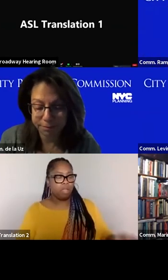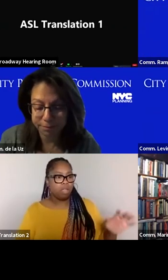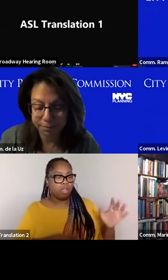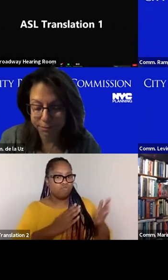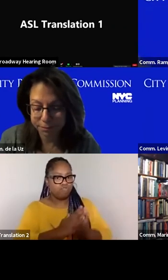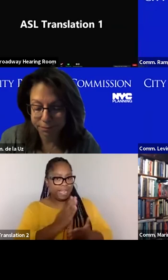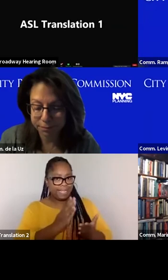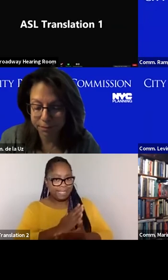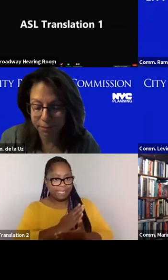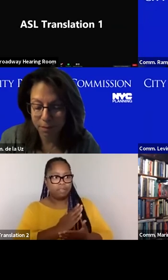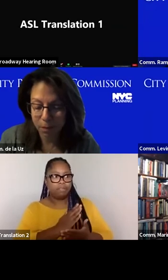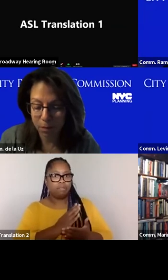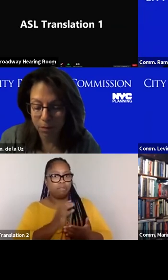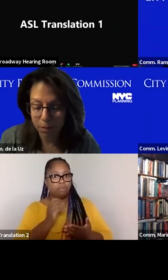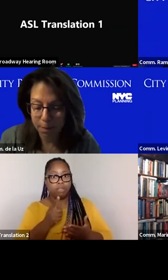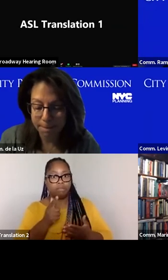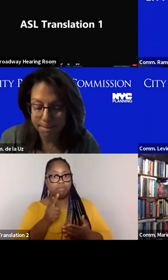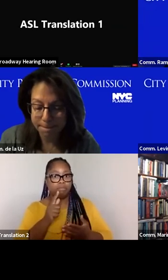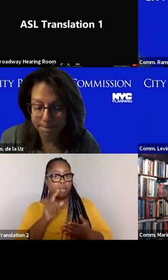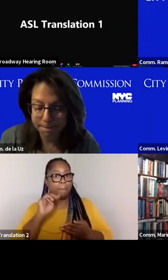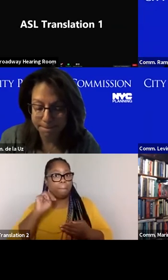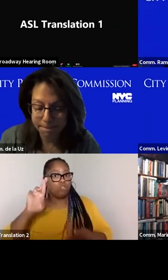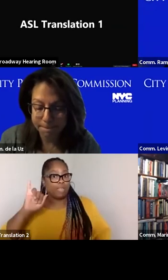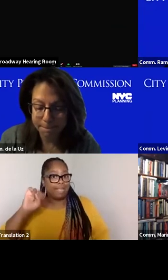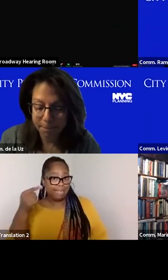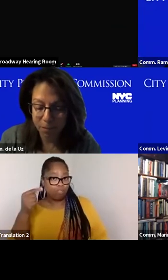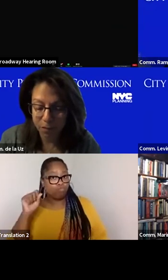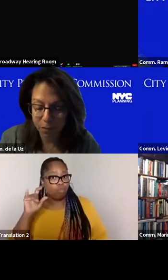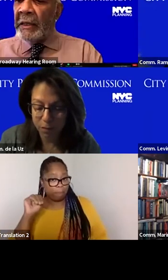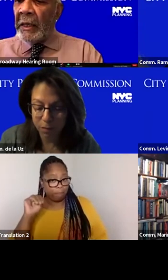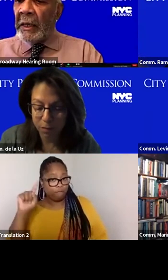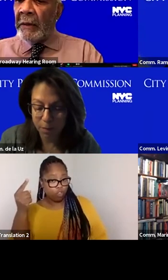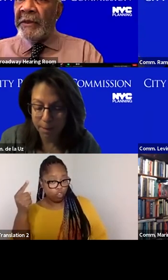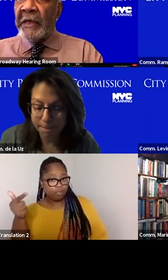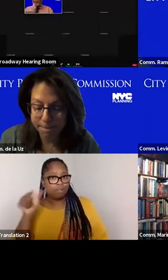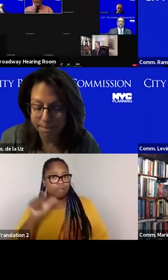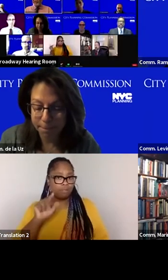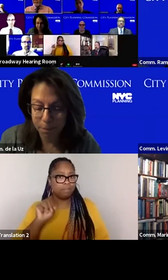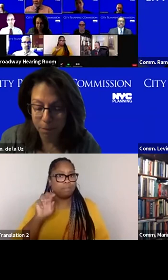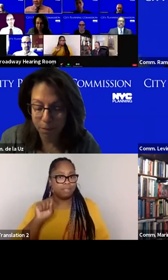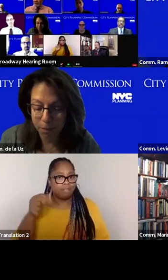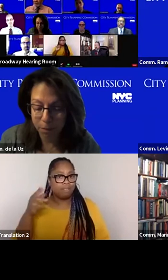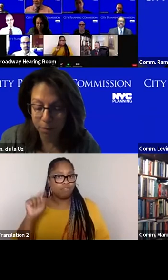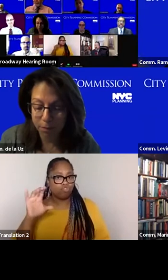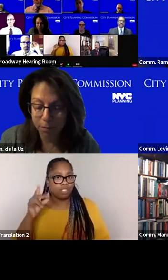In the order of return, let's take Mr. Engstrom and then Ms. Hutchins.